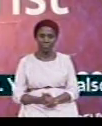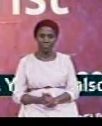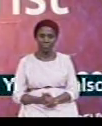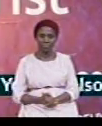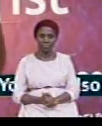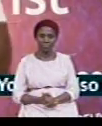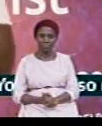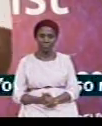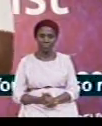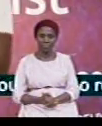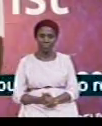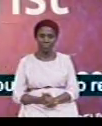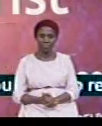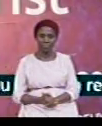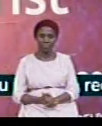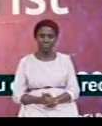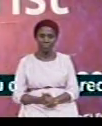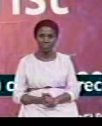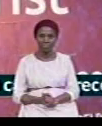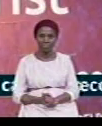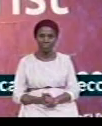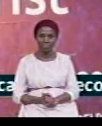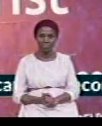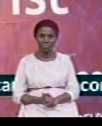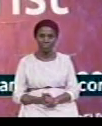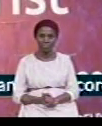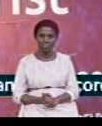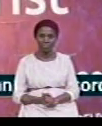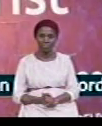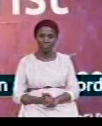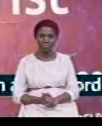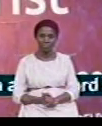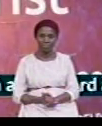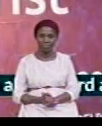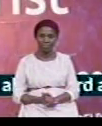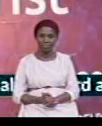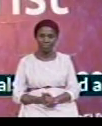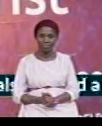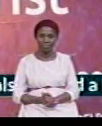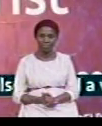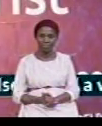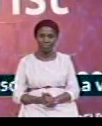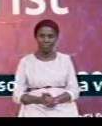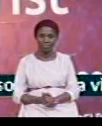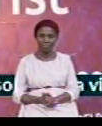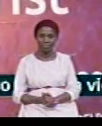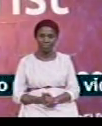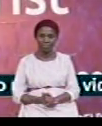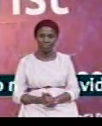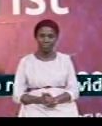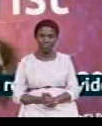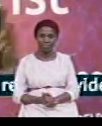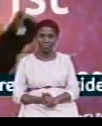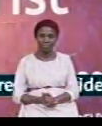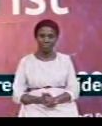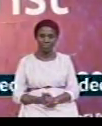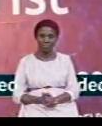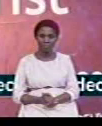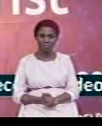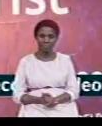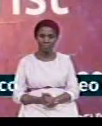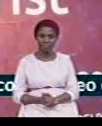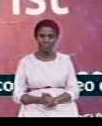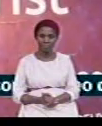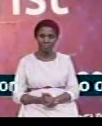so me de me nsa me nya gidi de me sa to ma ya ase no ya bom paye ni wi ade last amen no se menstrual pain na fa hene se fa